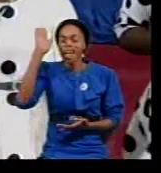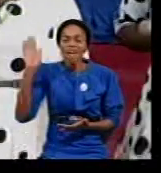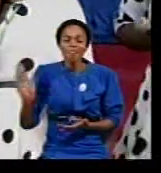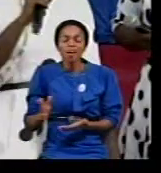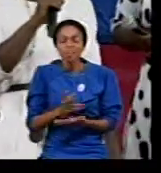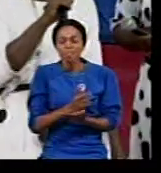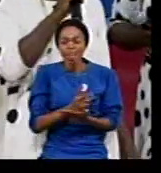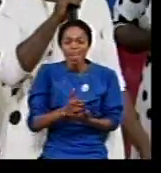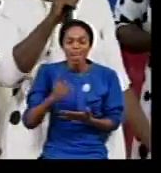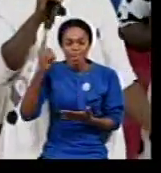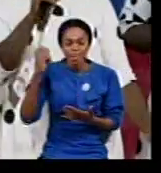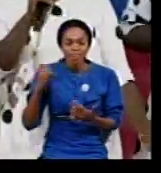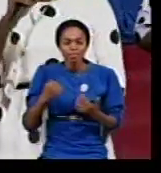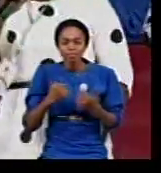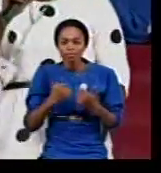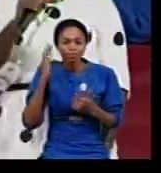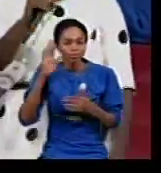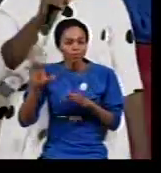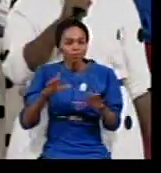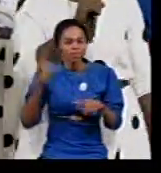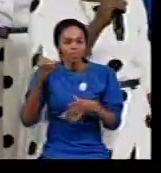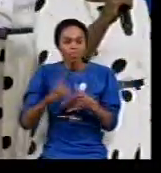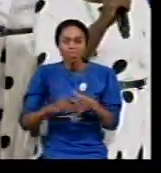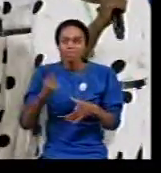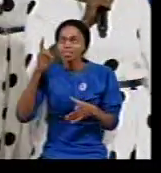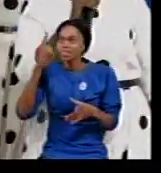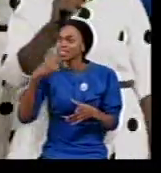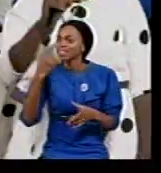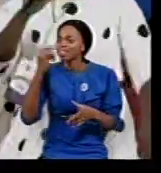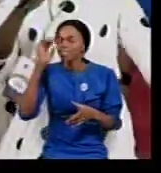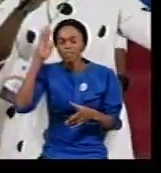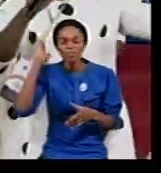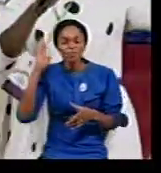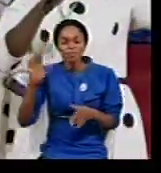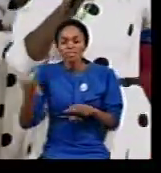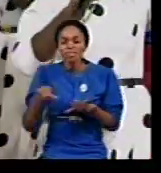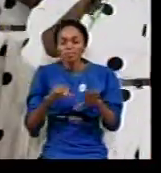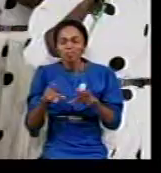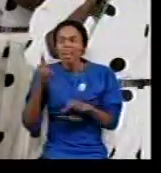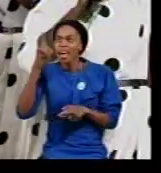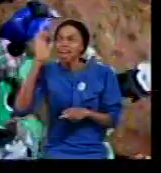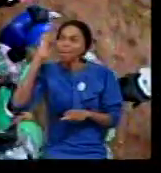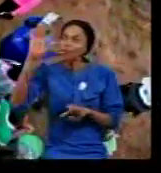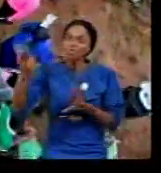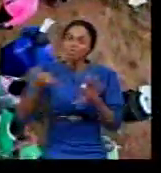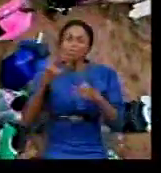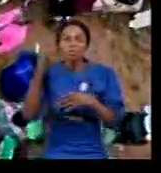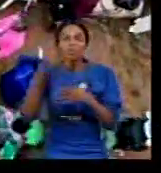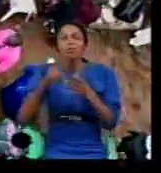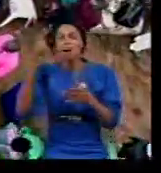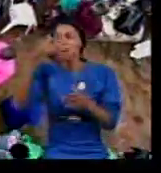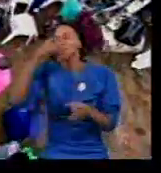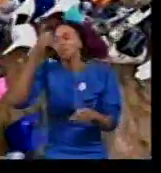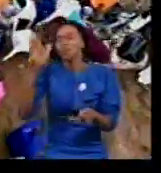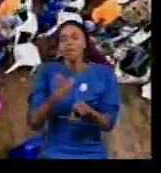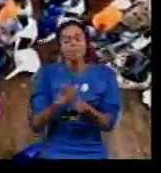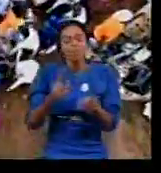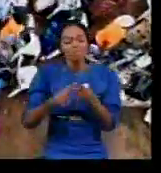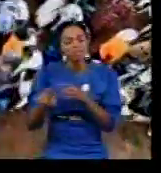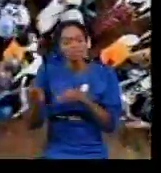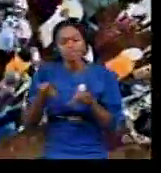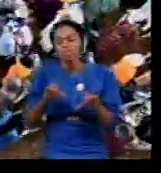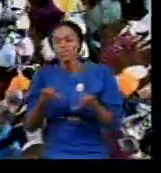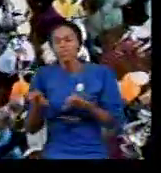Lord, wherewith shall I save Israel? Behold, my family is poor in Manasseh, and I'm